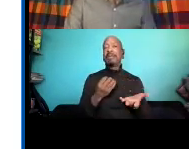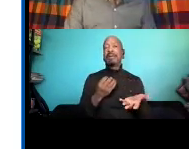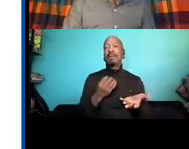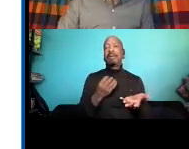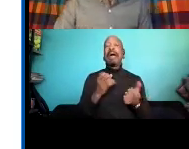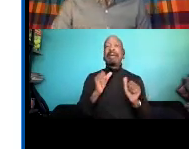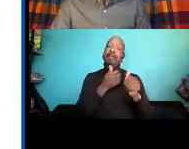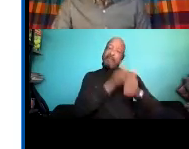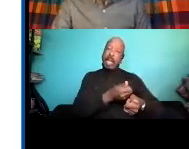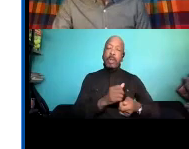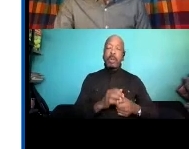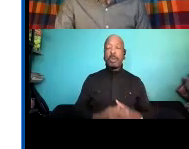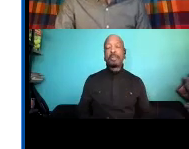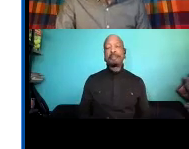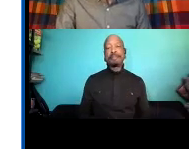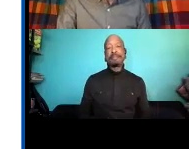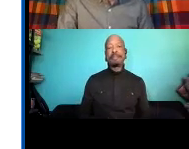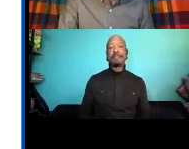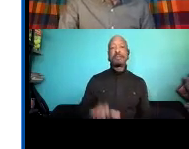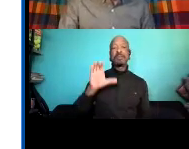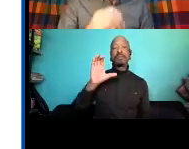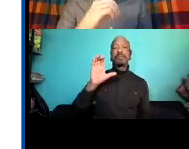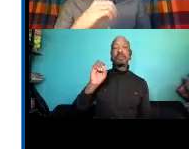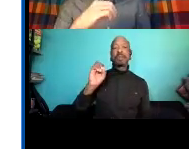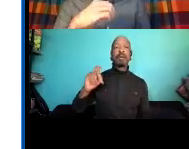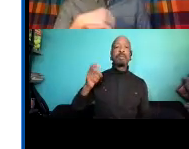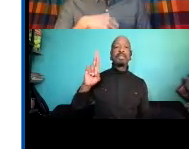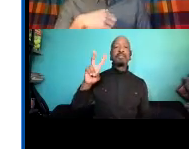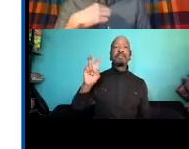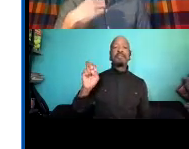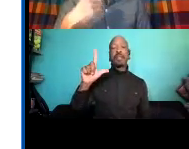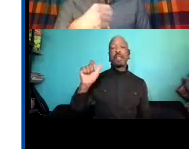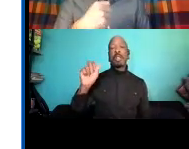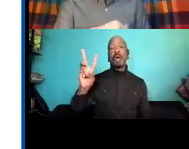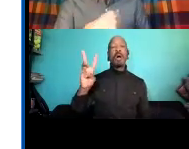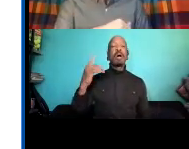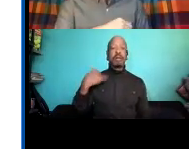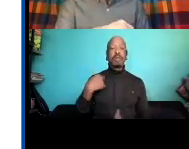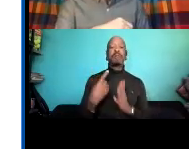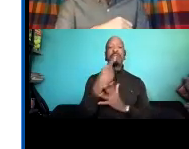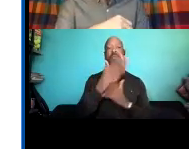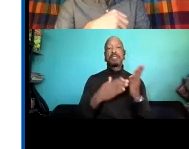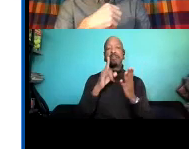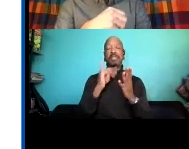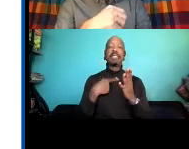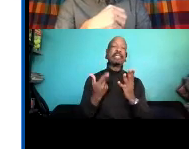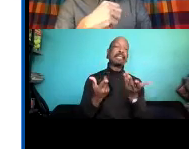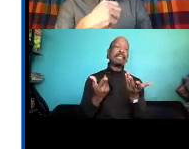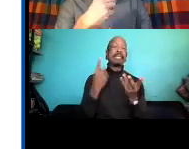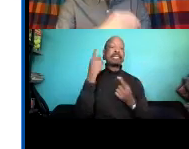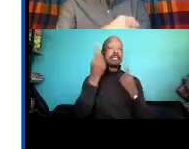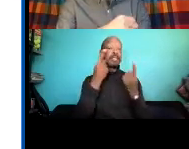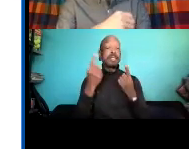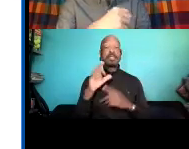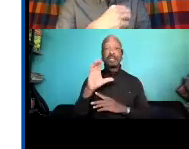abide by. So cooperative law. I'll be going over some of the practical considerations that cooperatives should